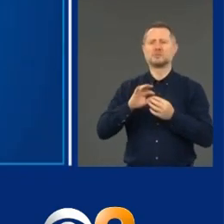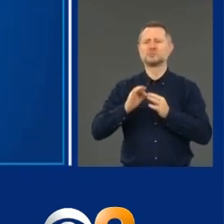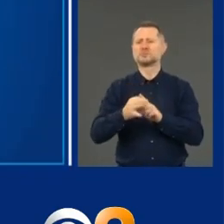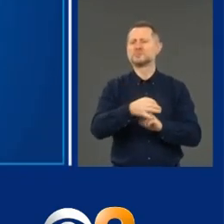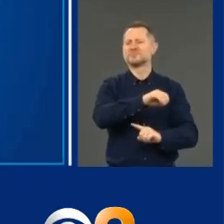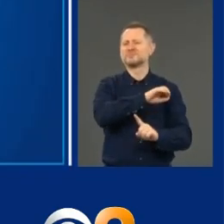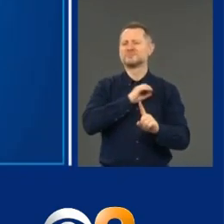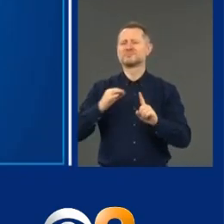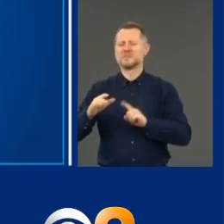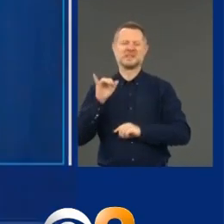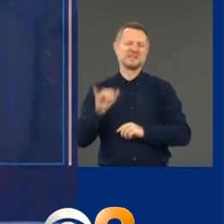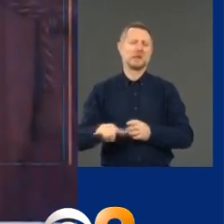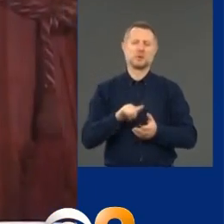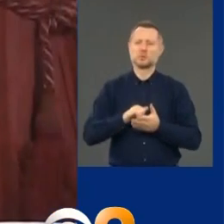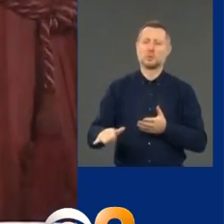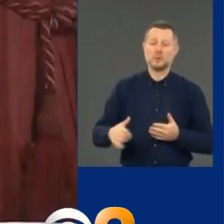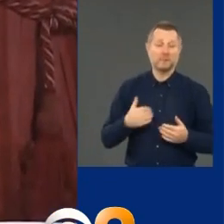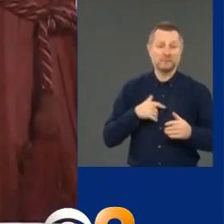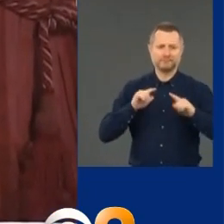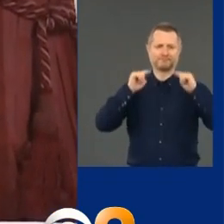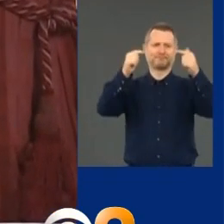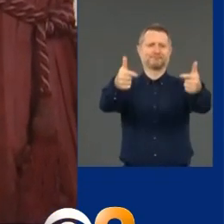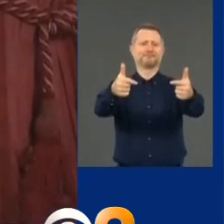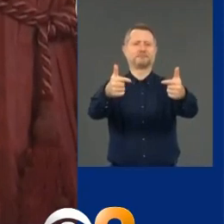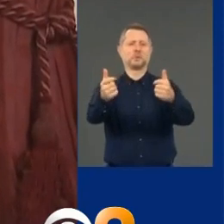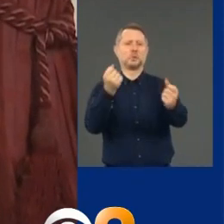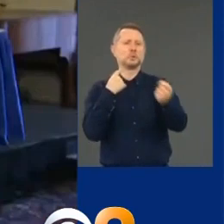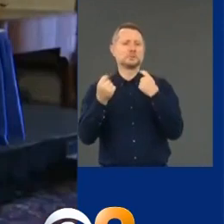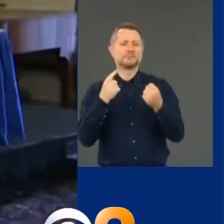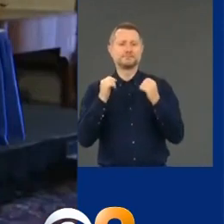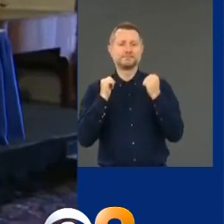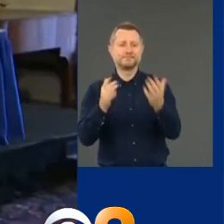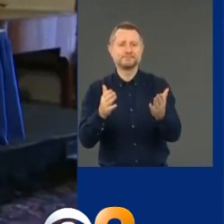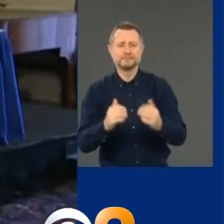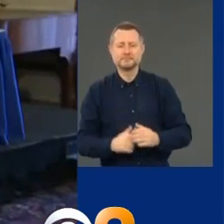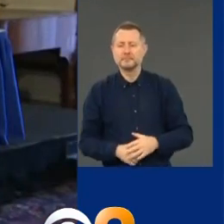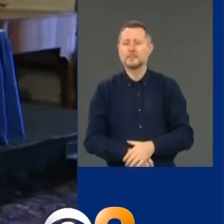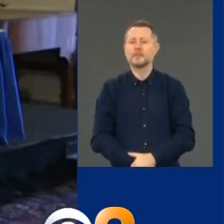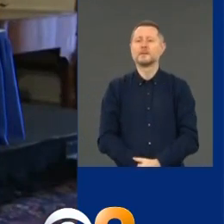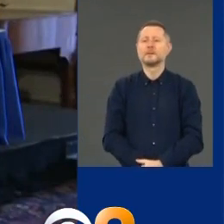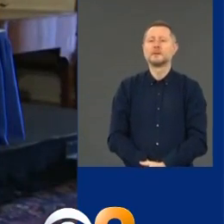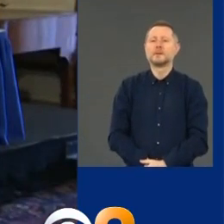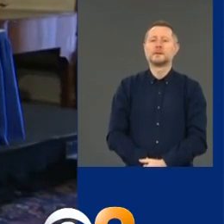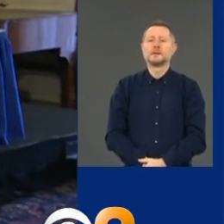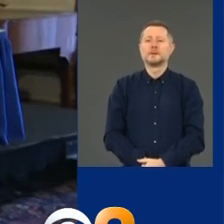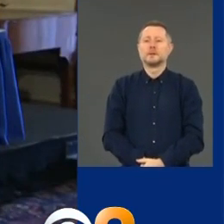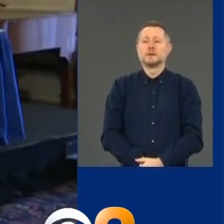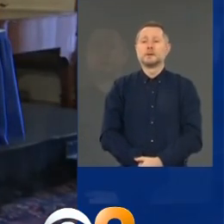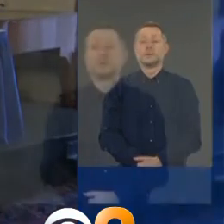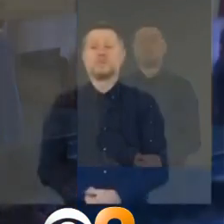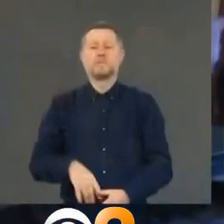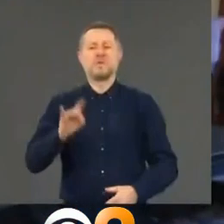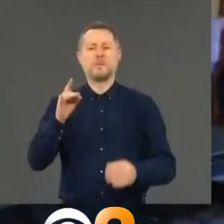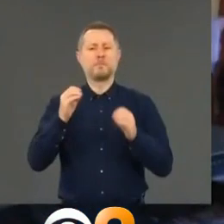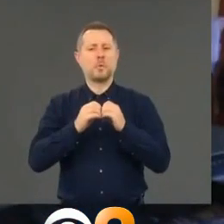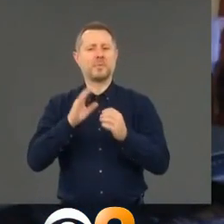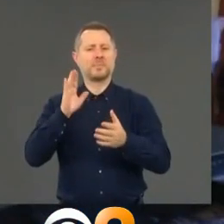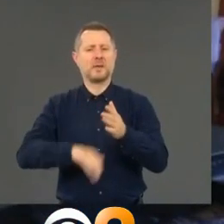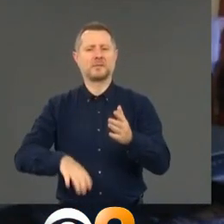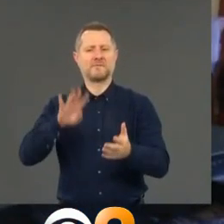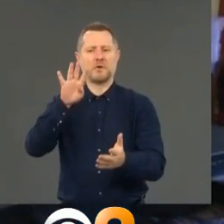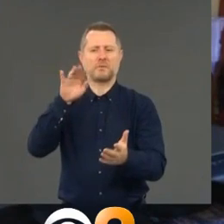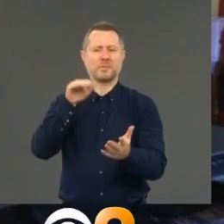York. Questions? Governor, the Associated Press, in its own count, found more than 4,500 recovering COVID patients from hospitals were